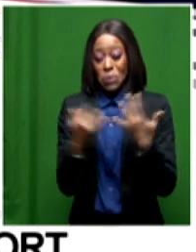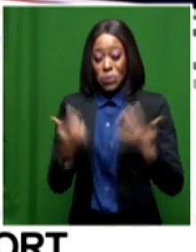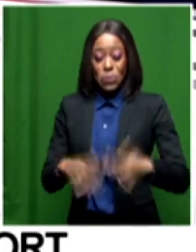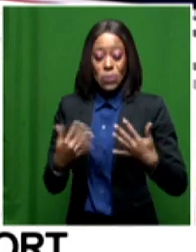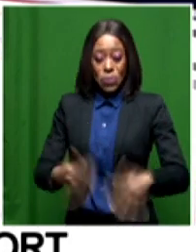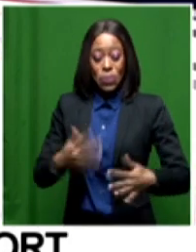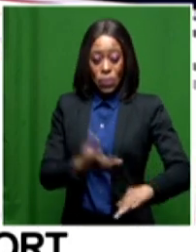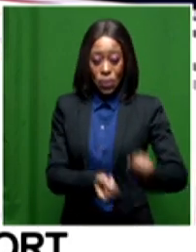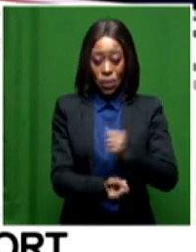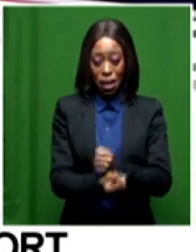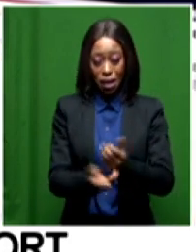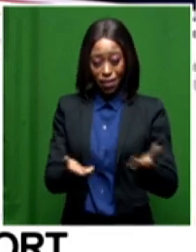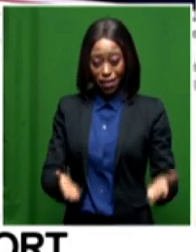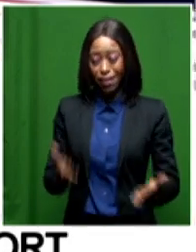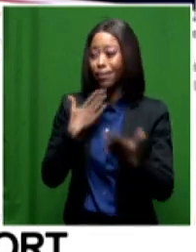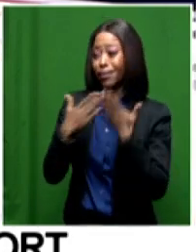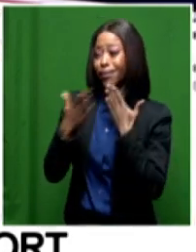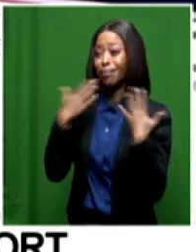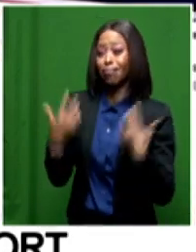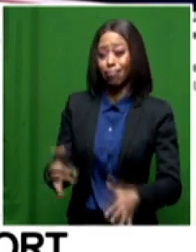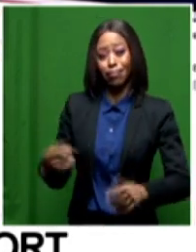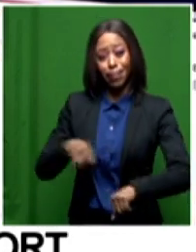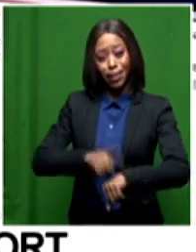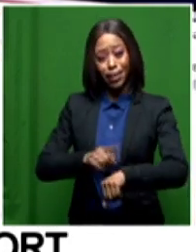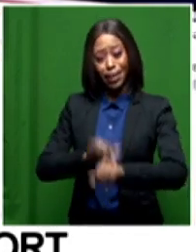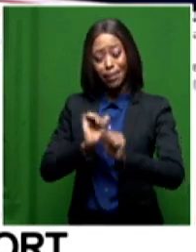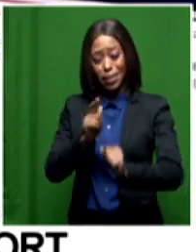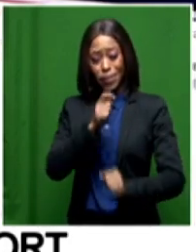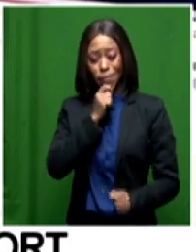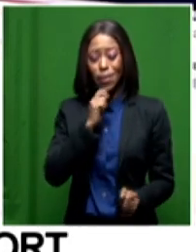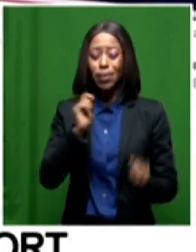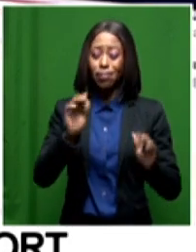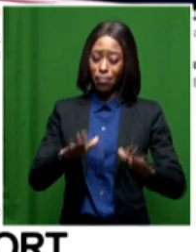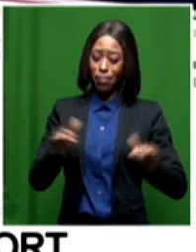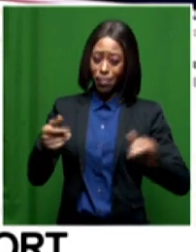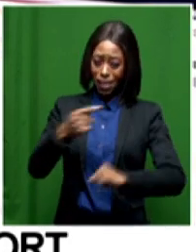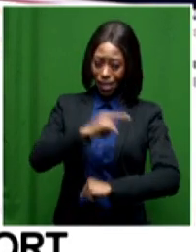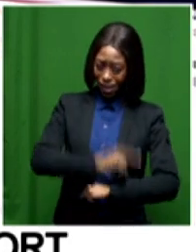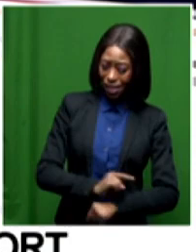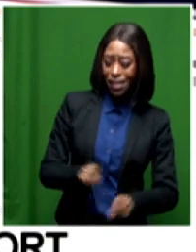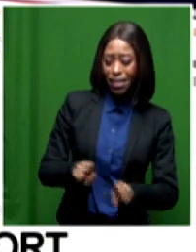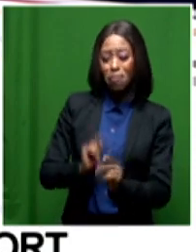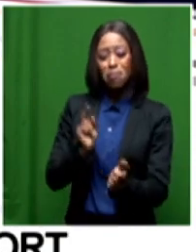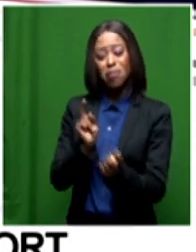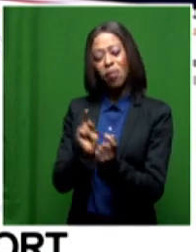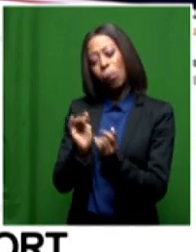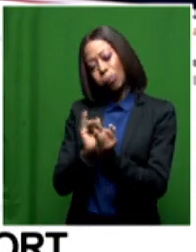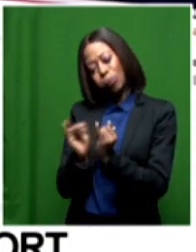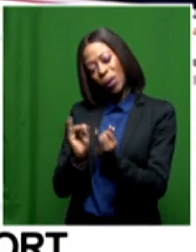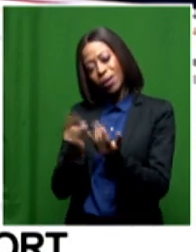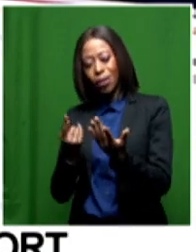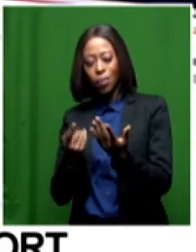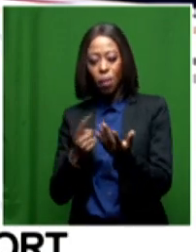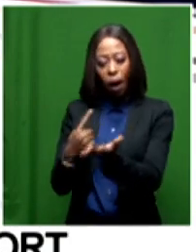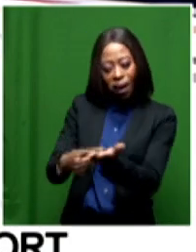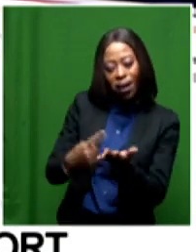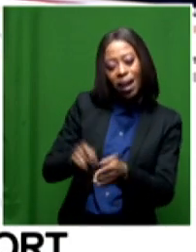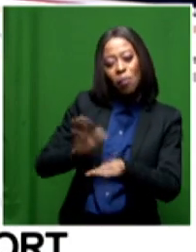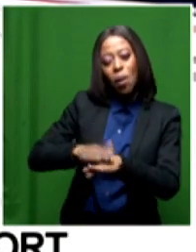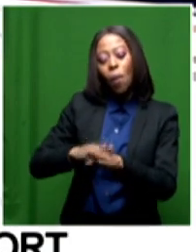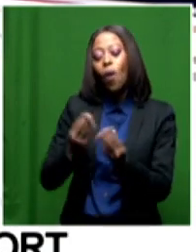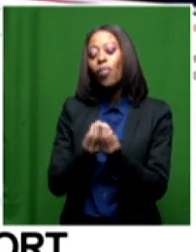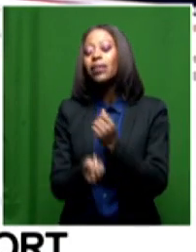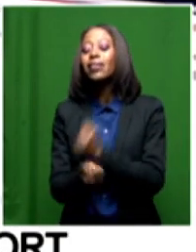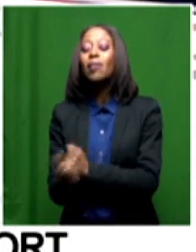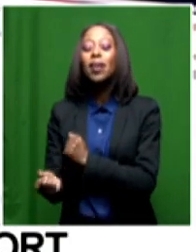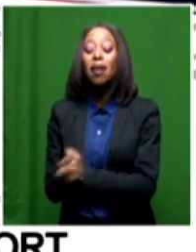One. Sasha, thank you so much for your time this morning. Have a blessed day ahead, and we will catch up with you as, of course, the developments unfold